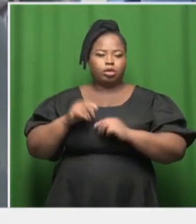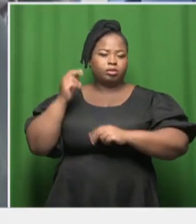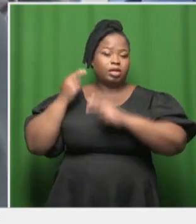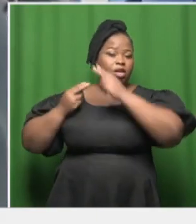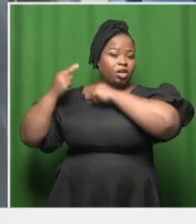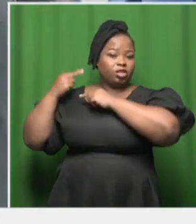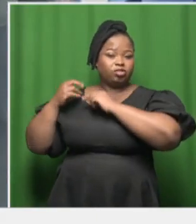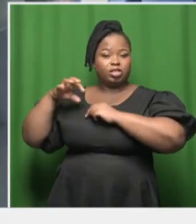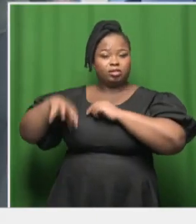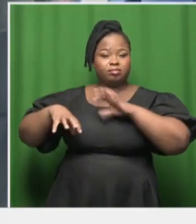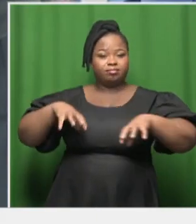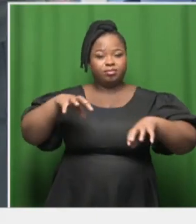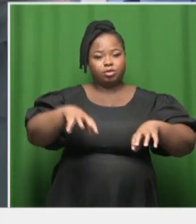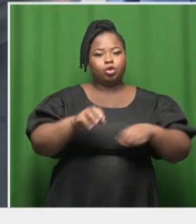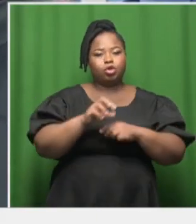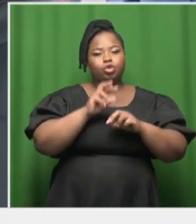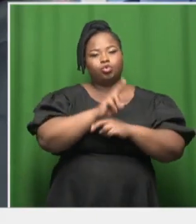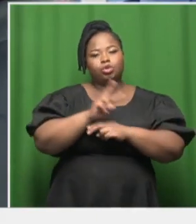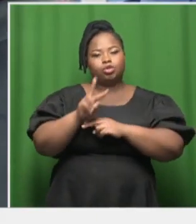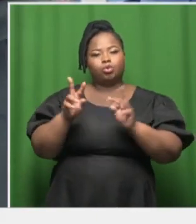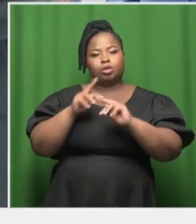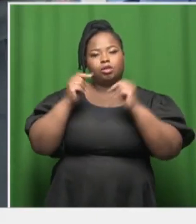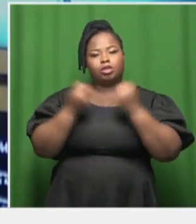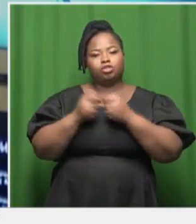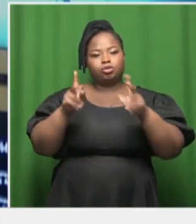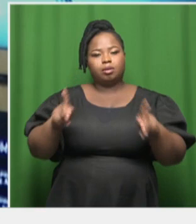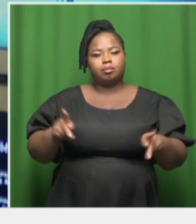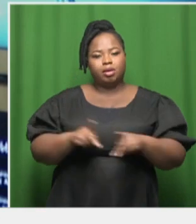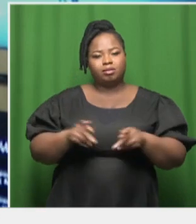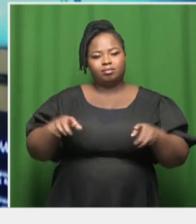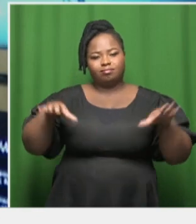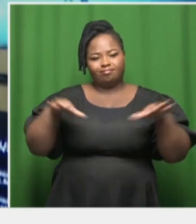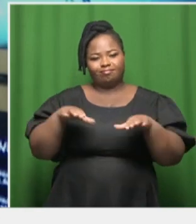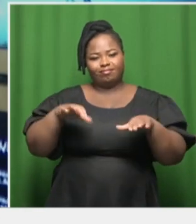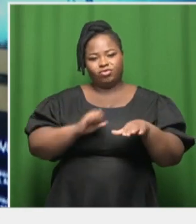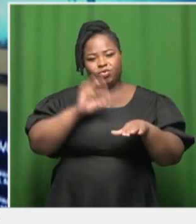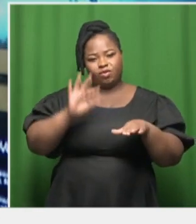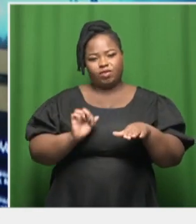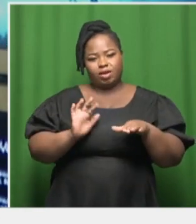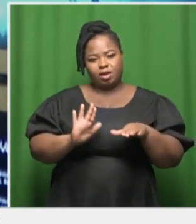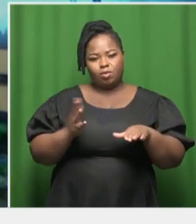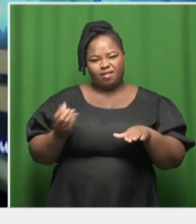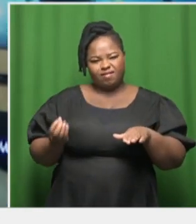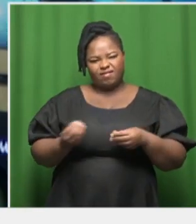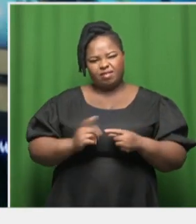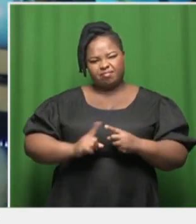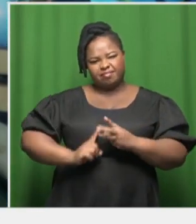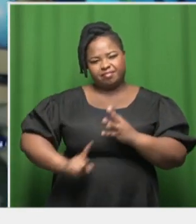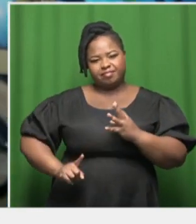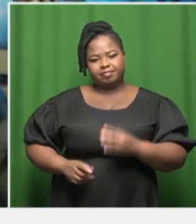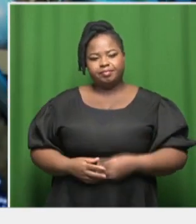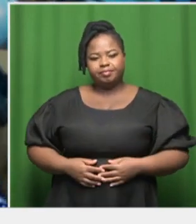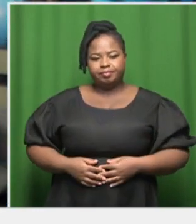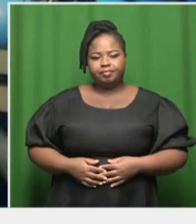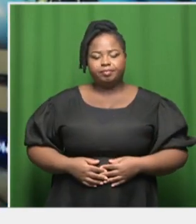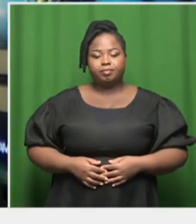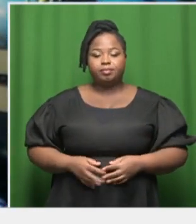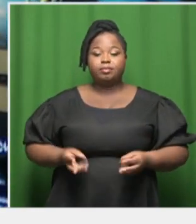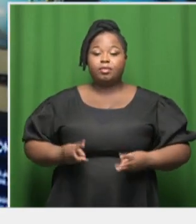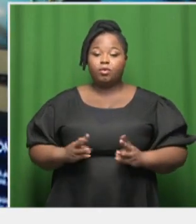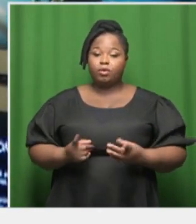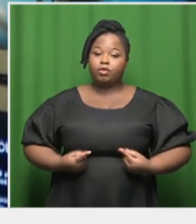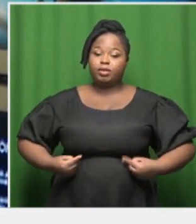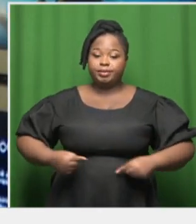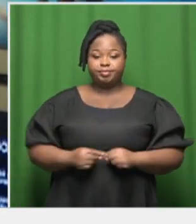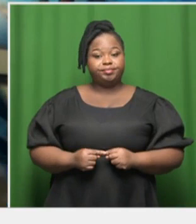sites throughout its 22 national parks in South Africa. It's a way for us to carry across